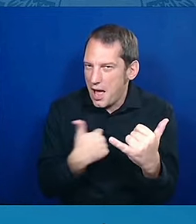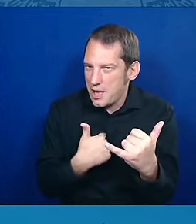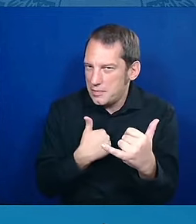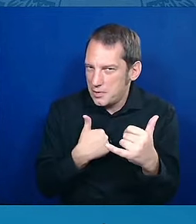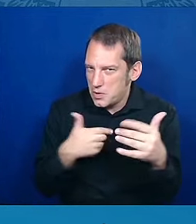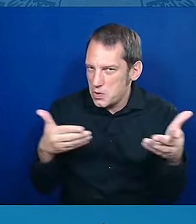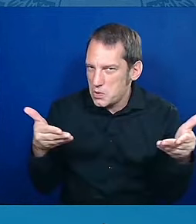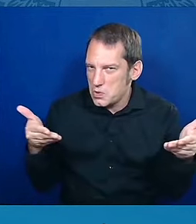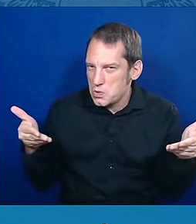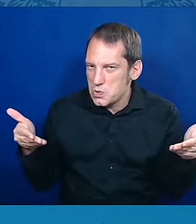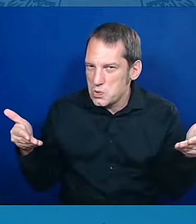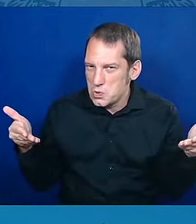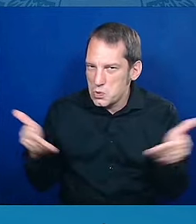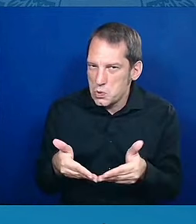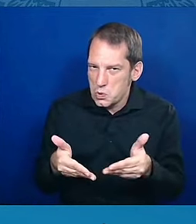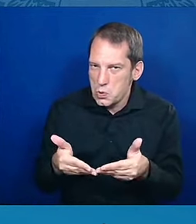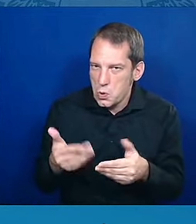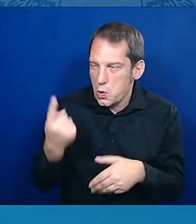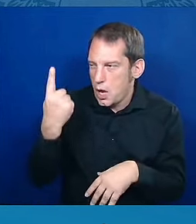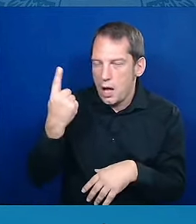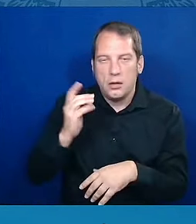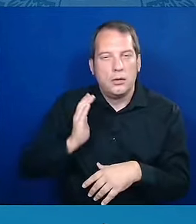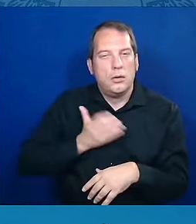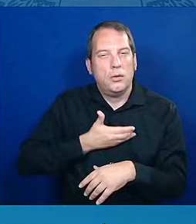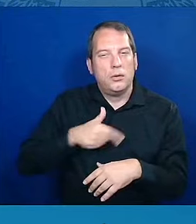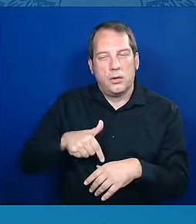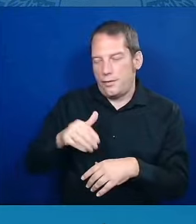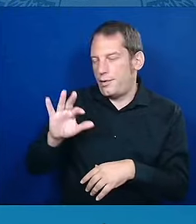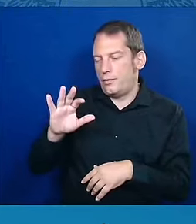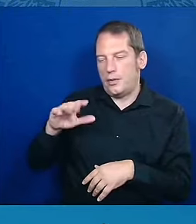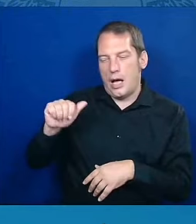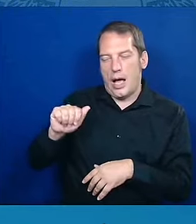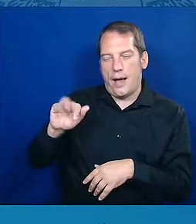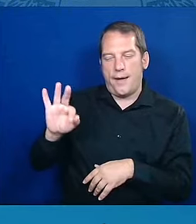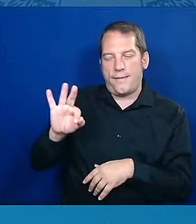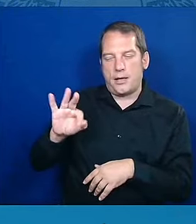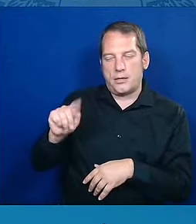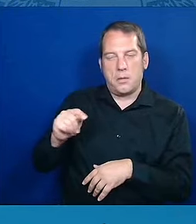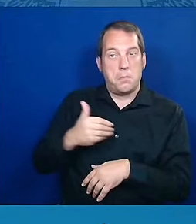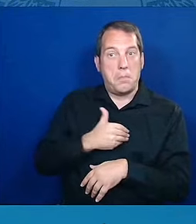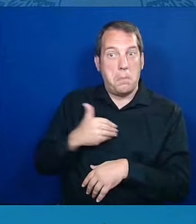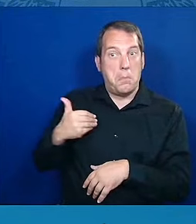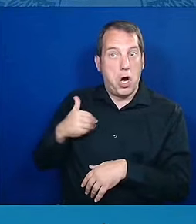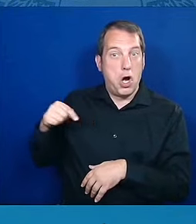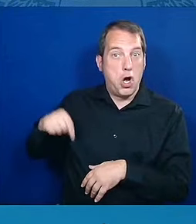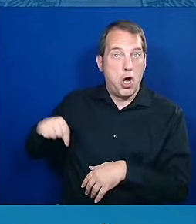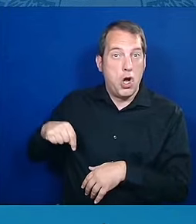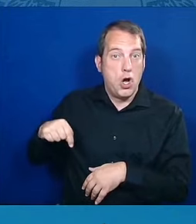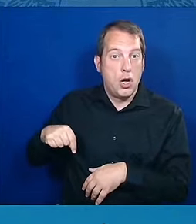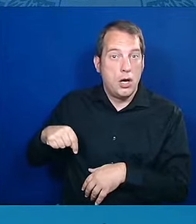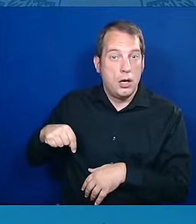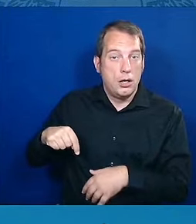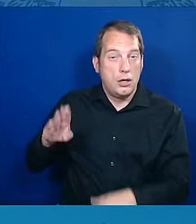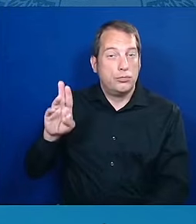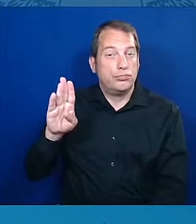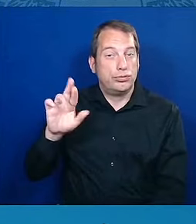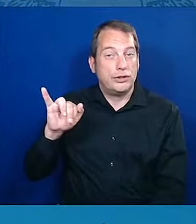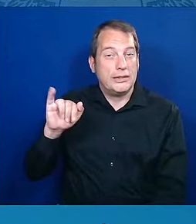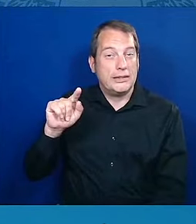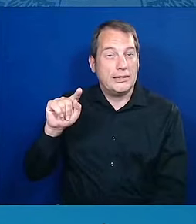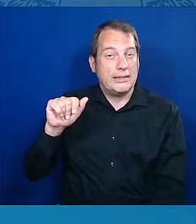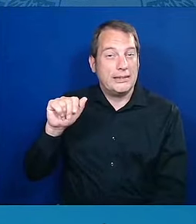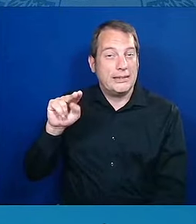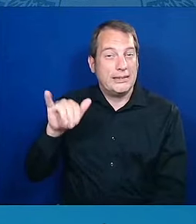one of our own members, Brittany Shoup, you knew that, who's going to introduce the